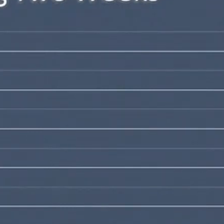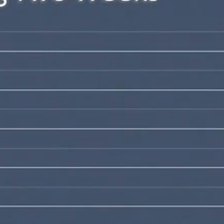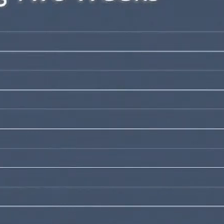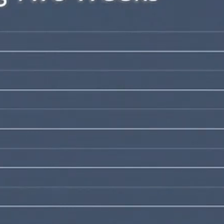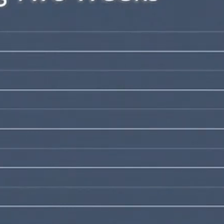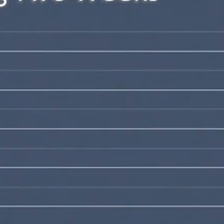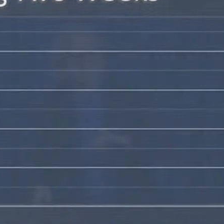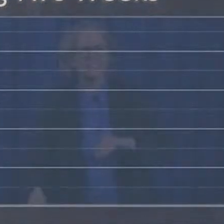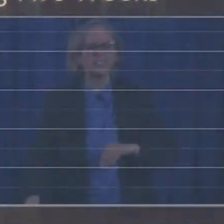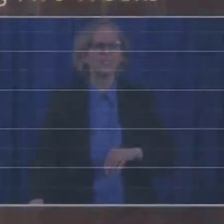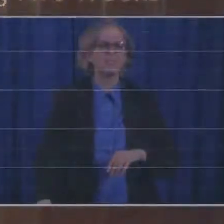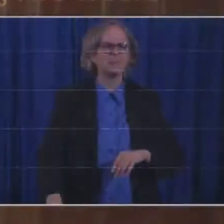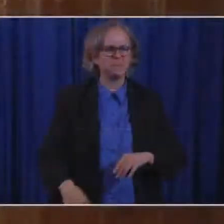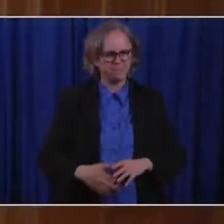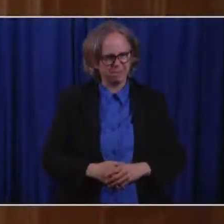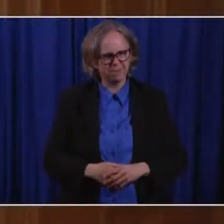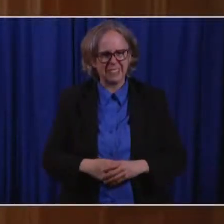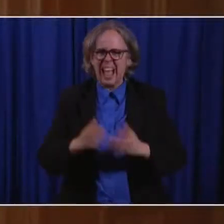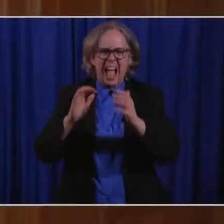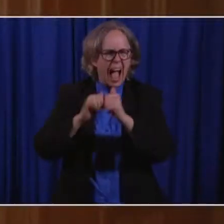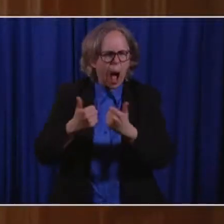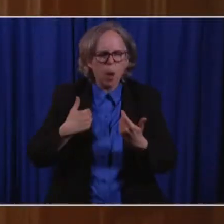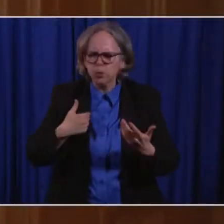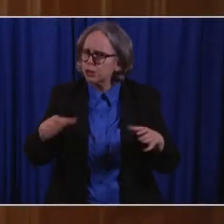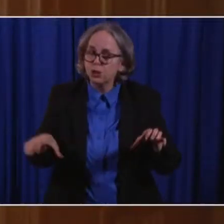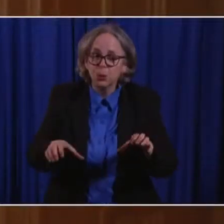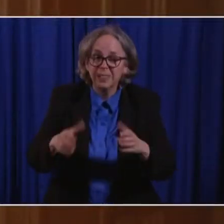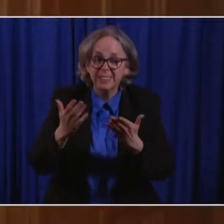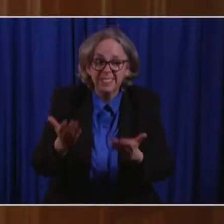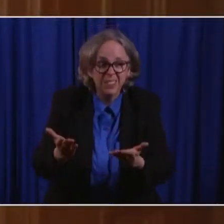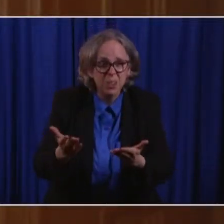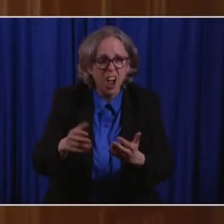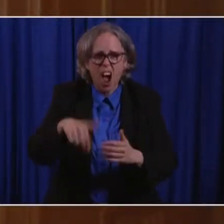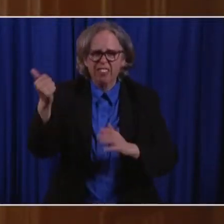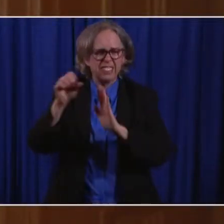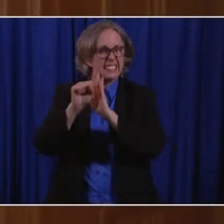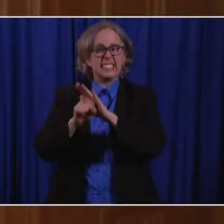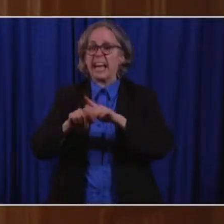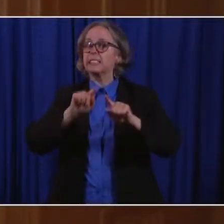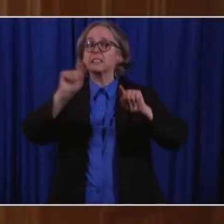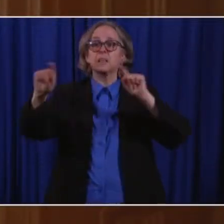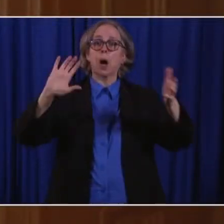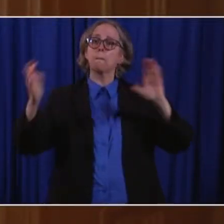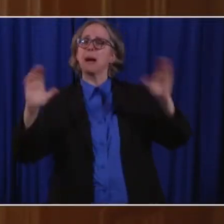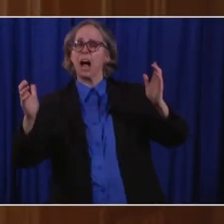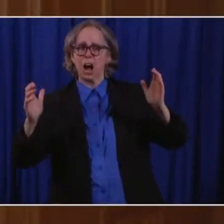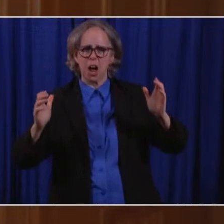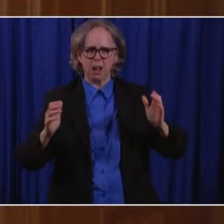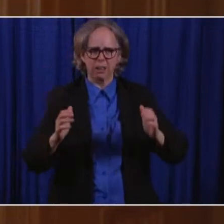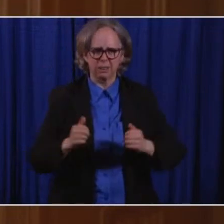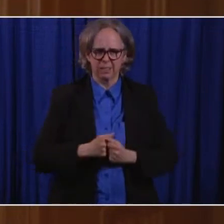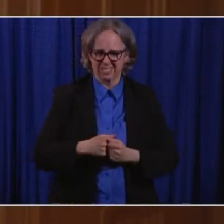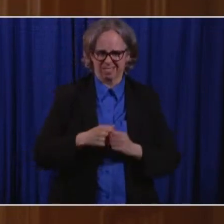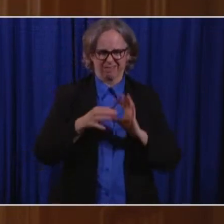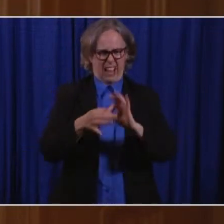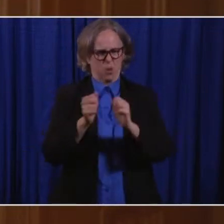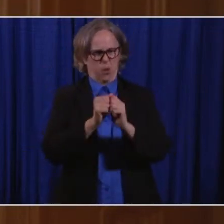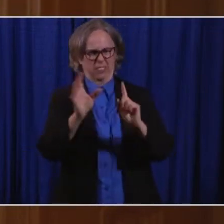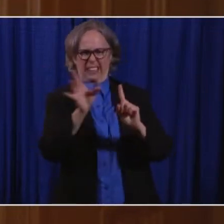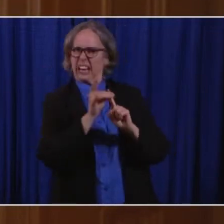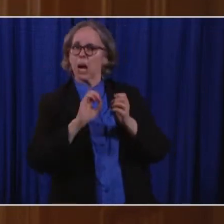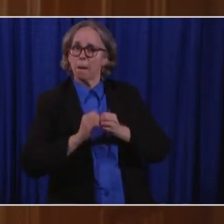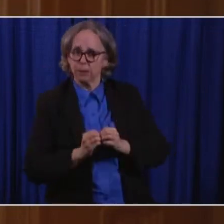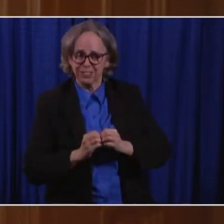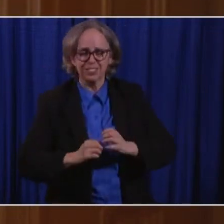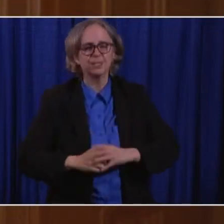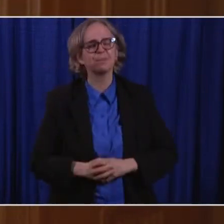So how are we doing in comparison to our neighboring states in regard to case numbers? I always have looked to